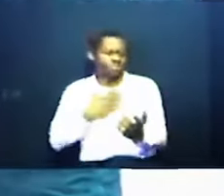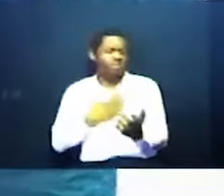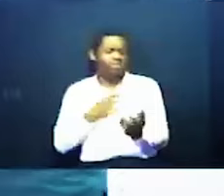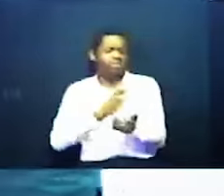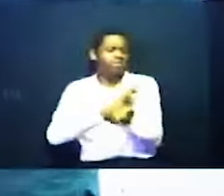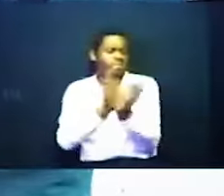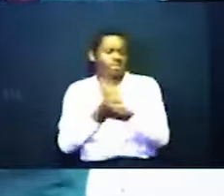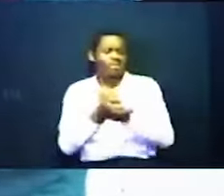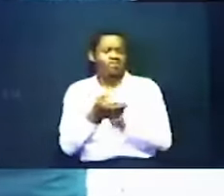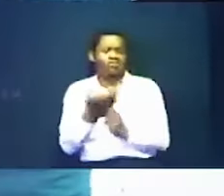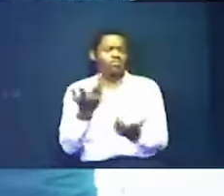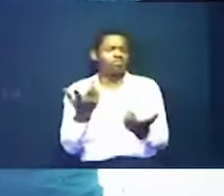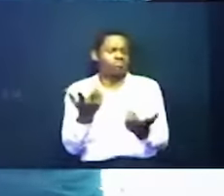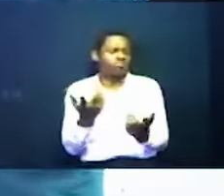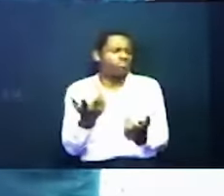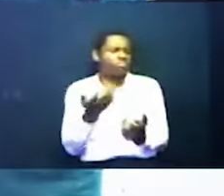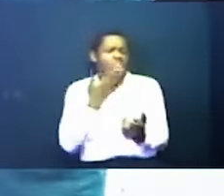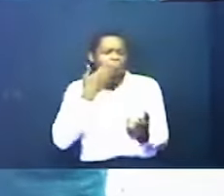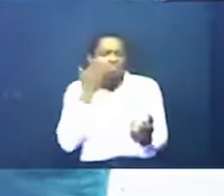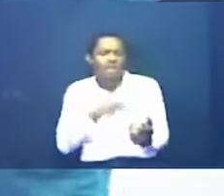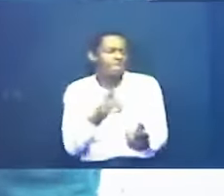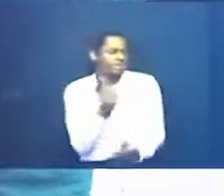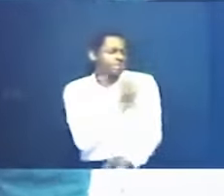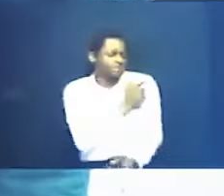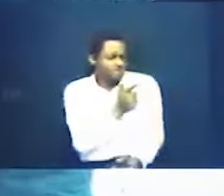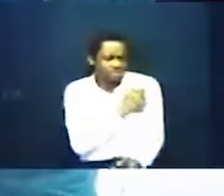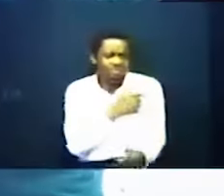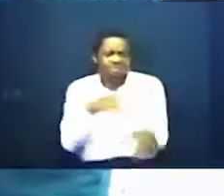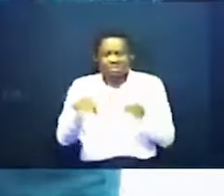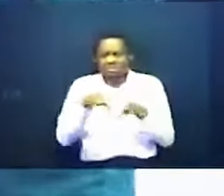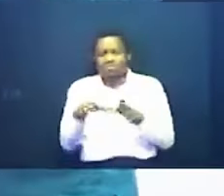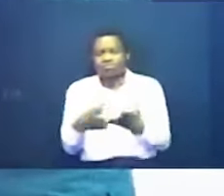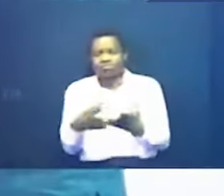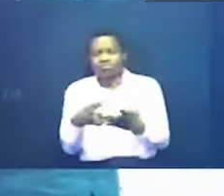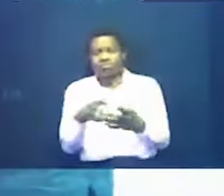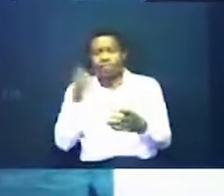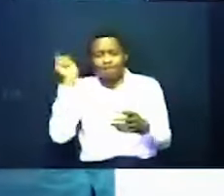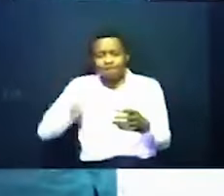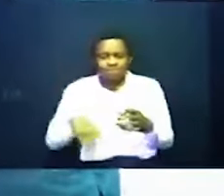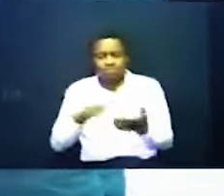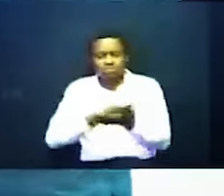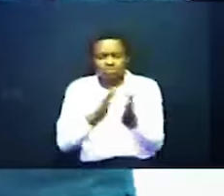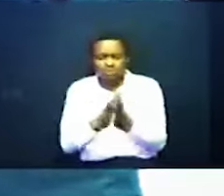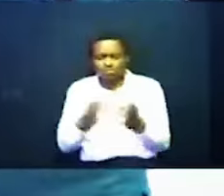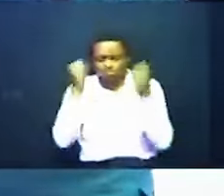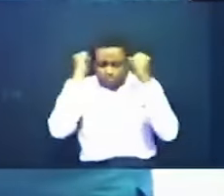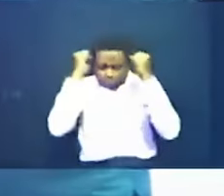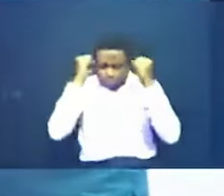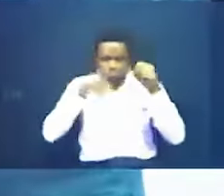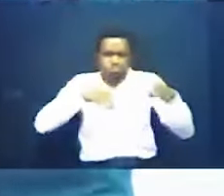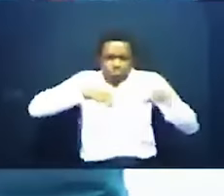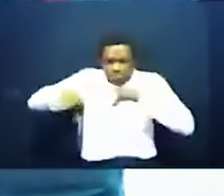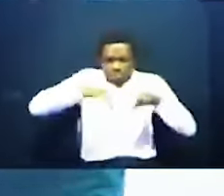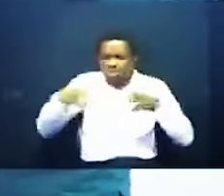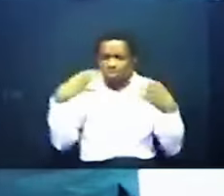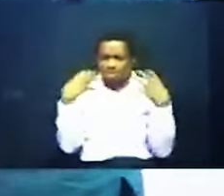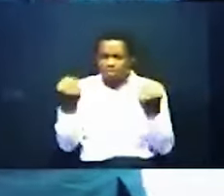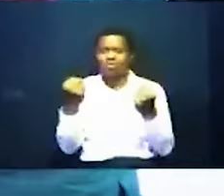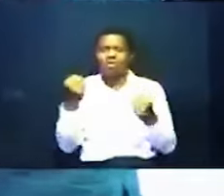slothfulness. There must be fervency in our witness.